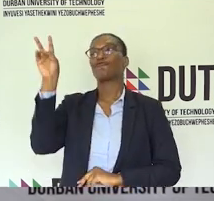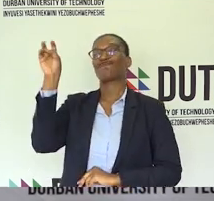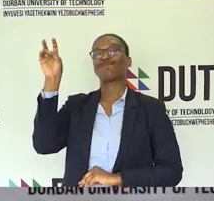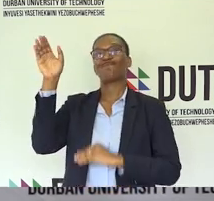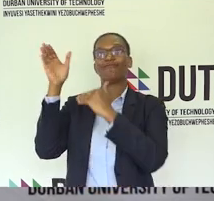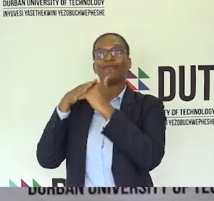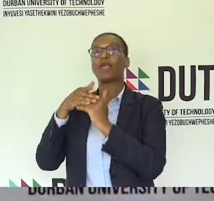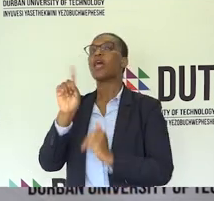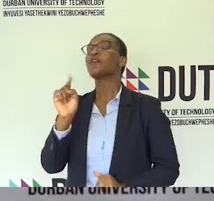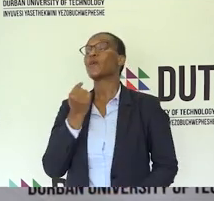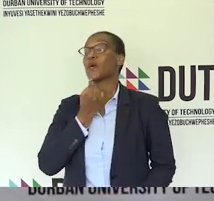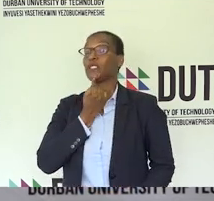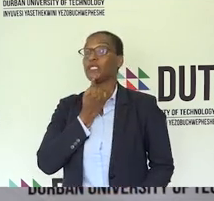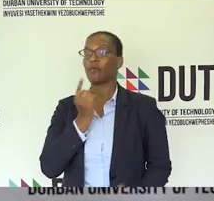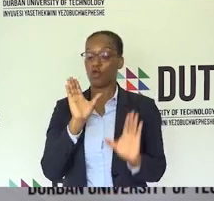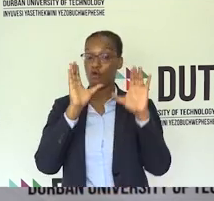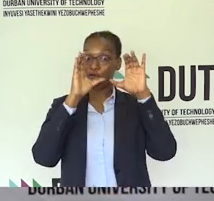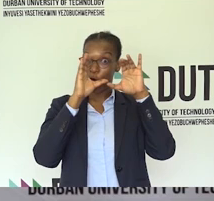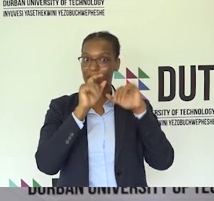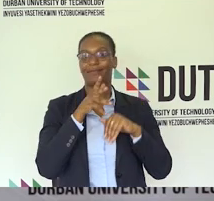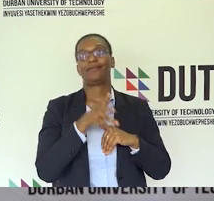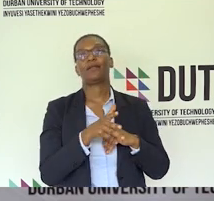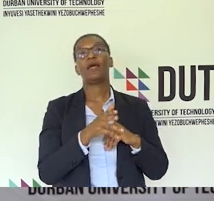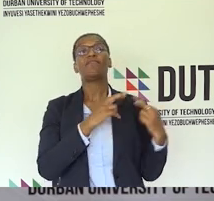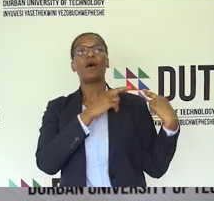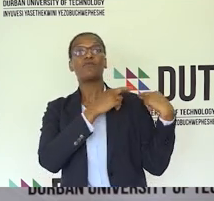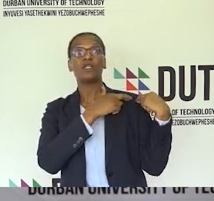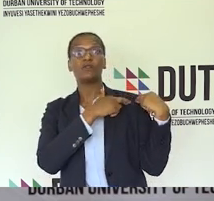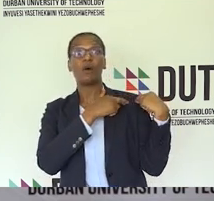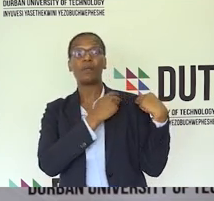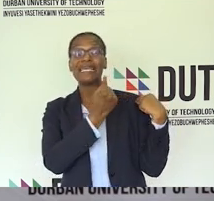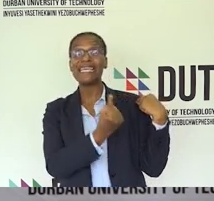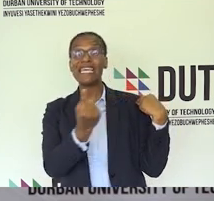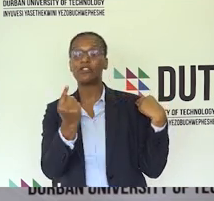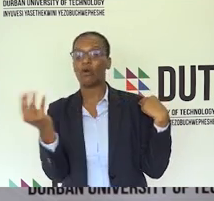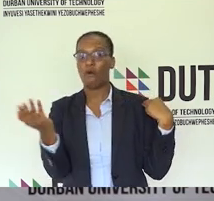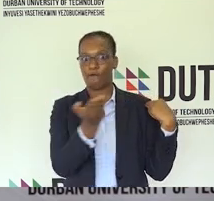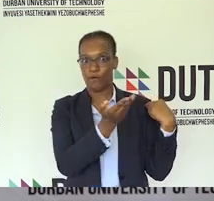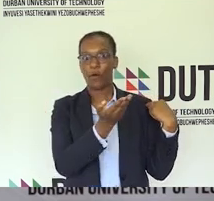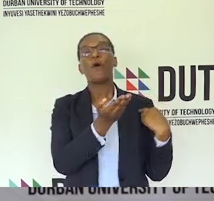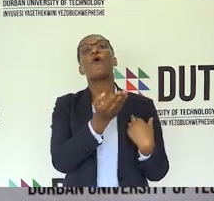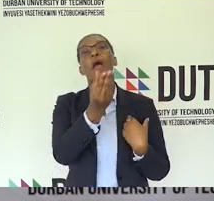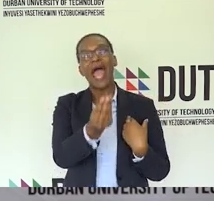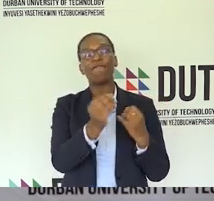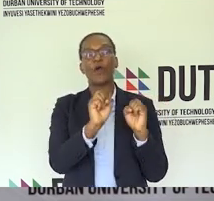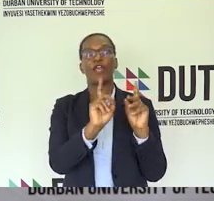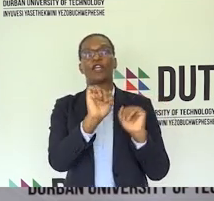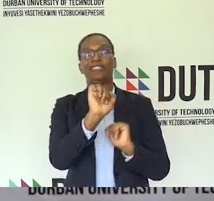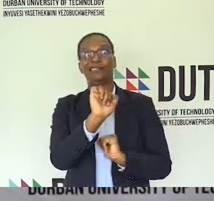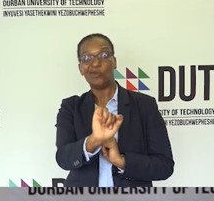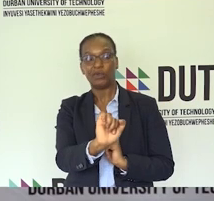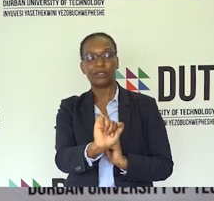Close quote. And that's what I want to focus on today, the responsibility each of you has for your